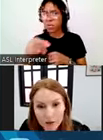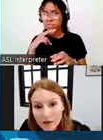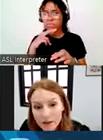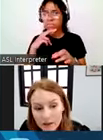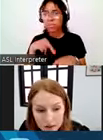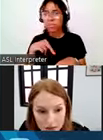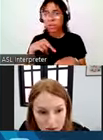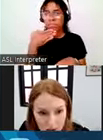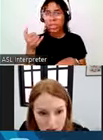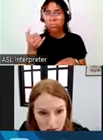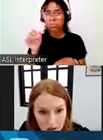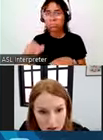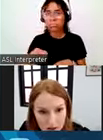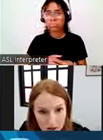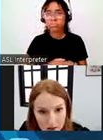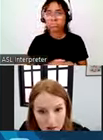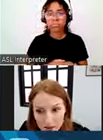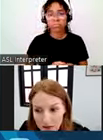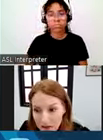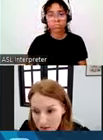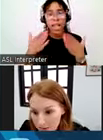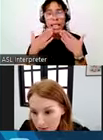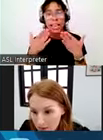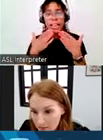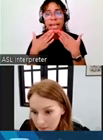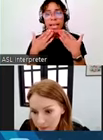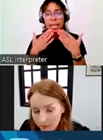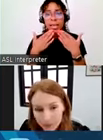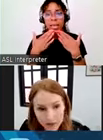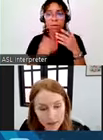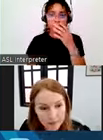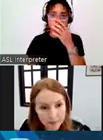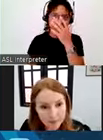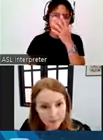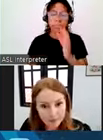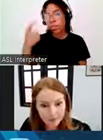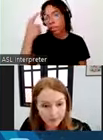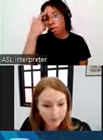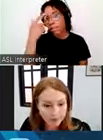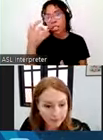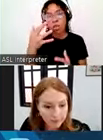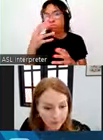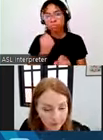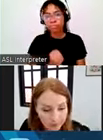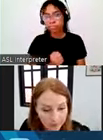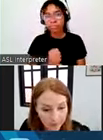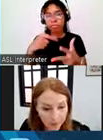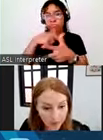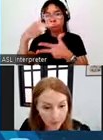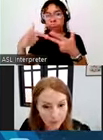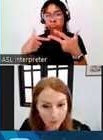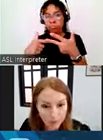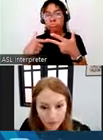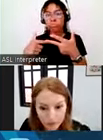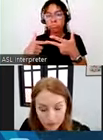you. Yeah, thanks, Charlotte. It's Matt Lee from San Diego again. I would just emphasize the three things that I talked about already. So we have